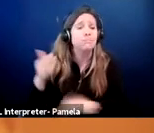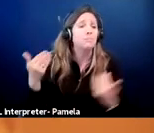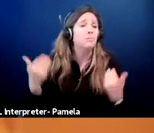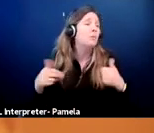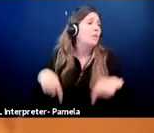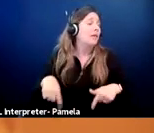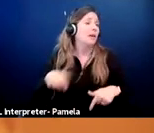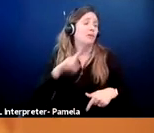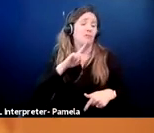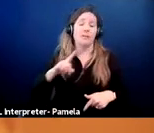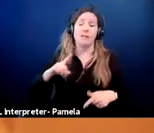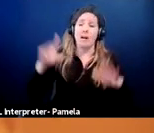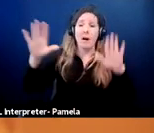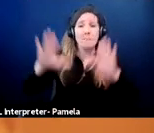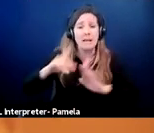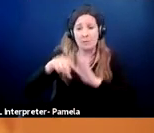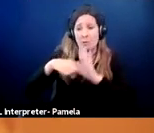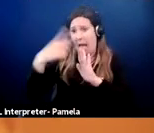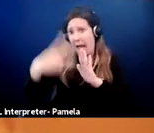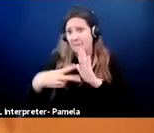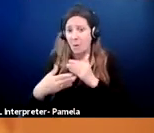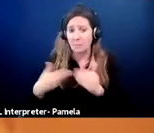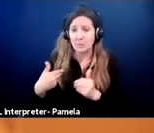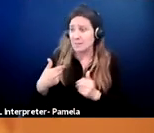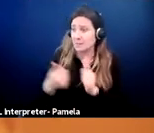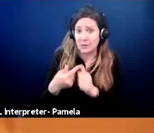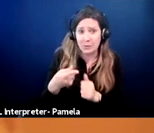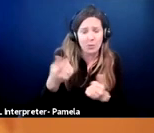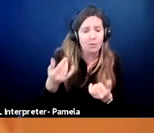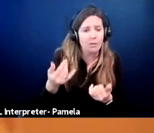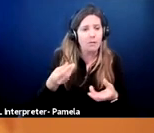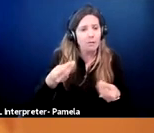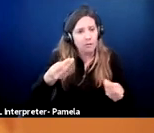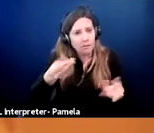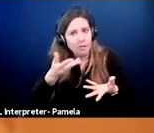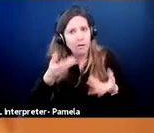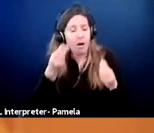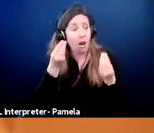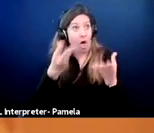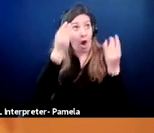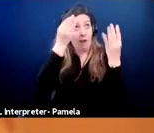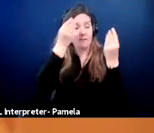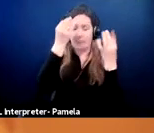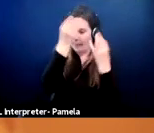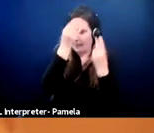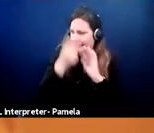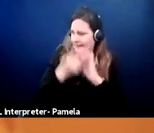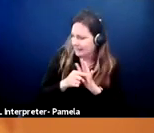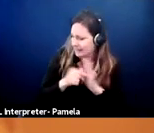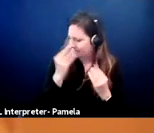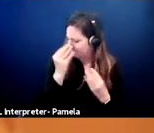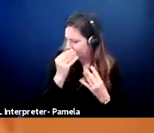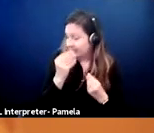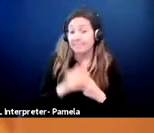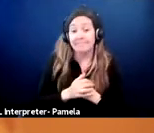an amazing hour and a half with you, or almost hour and a half. A lot of information for people to digest and take away. I